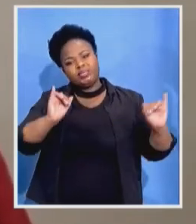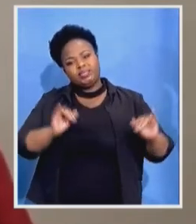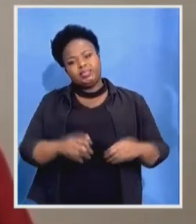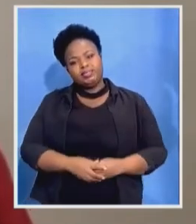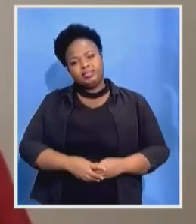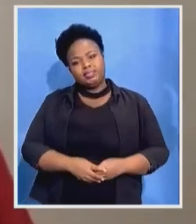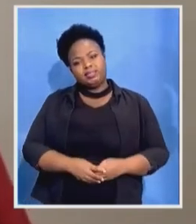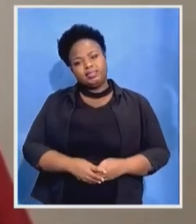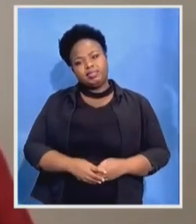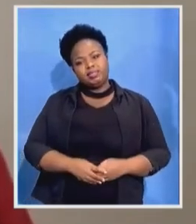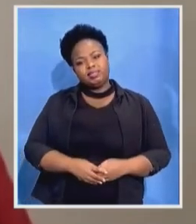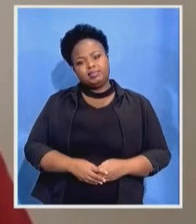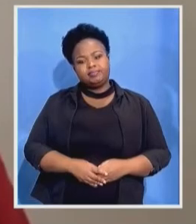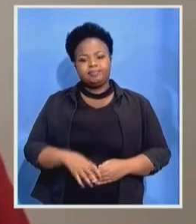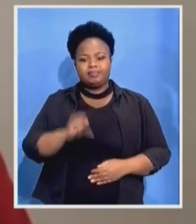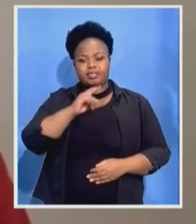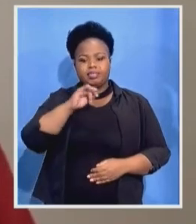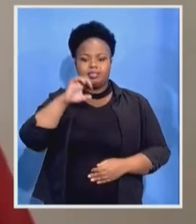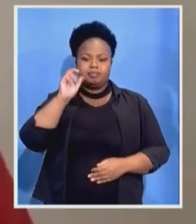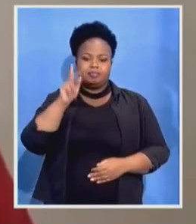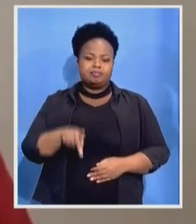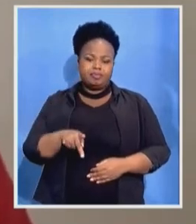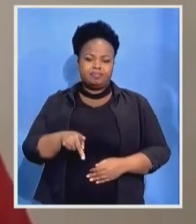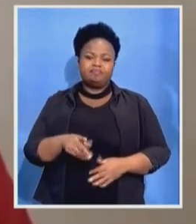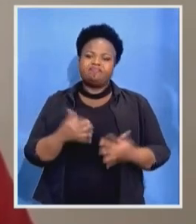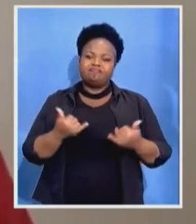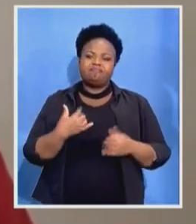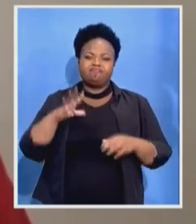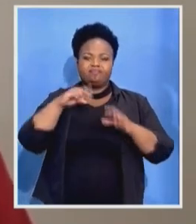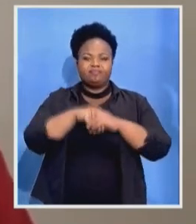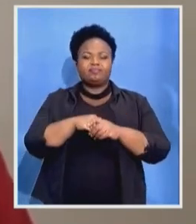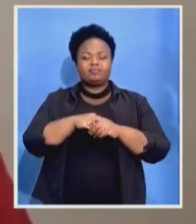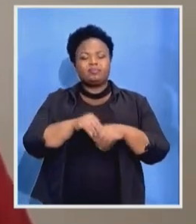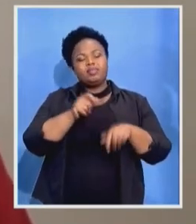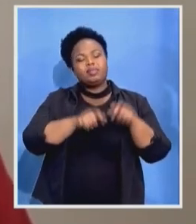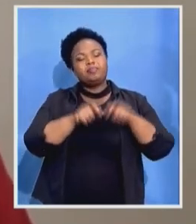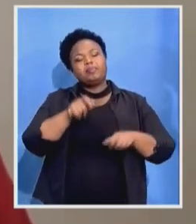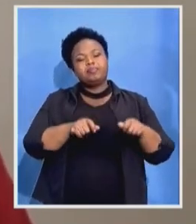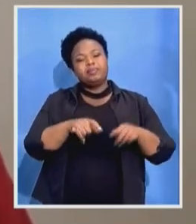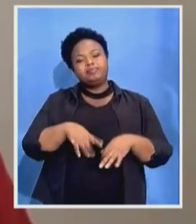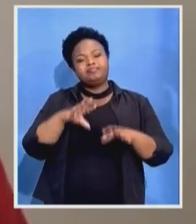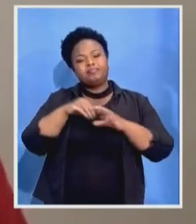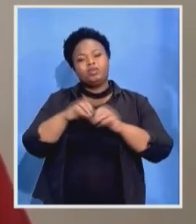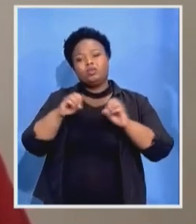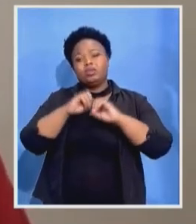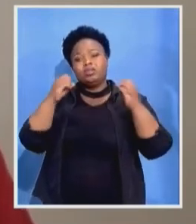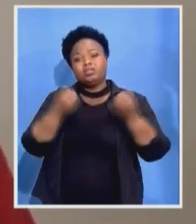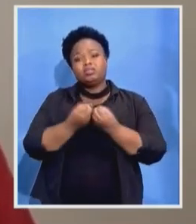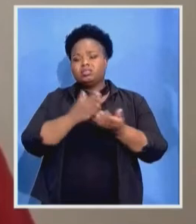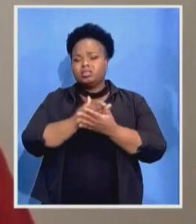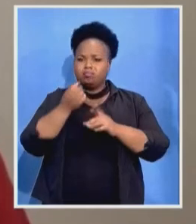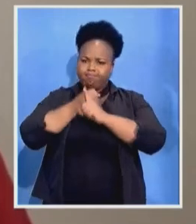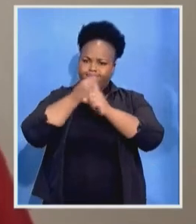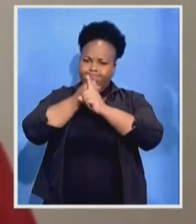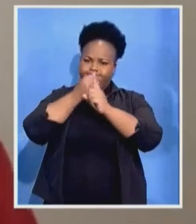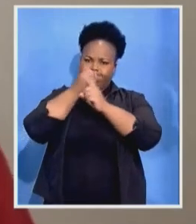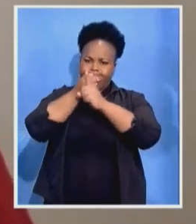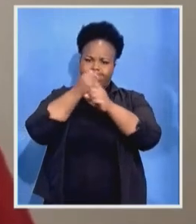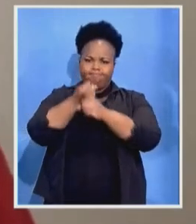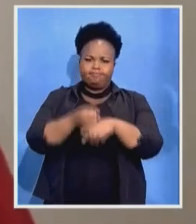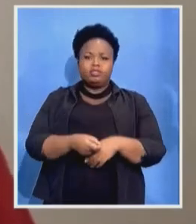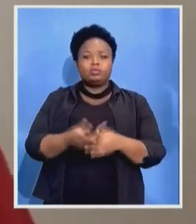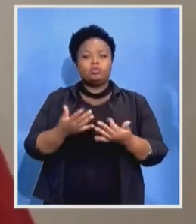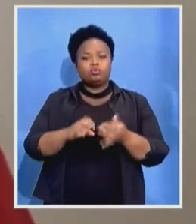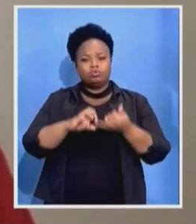been part of the people, part of the organizations that have also been in the forefront in the fight against gender-based